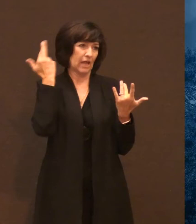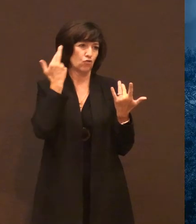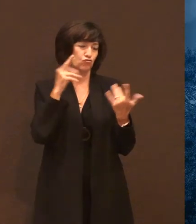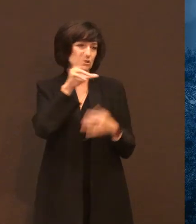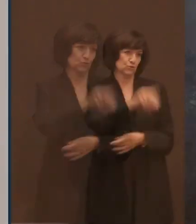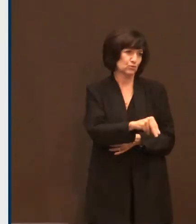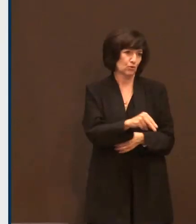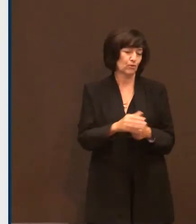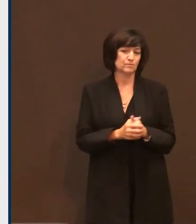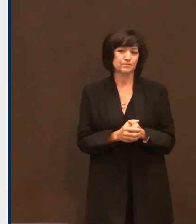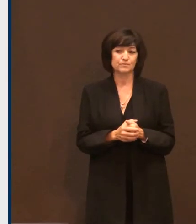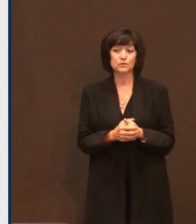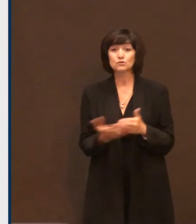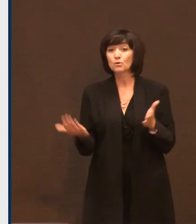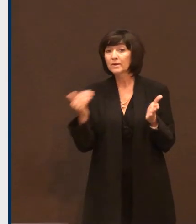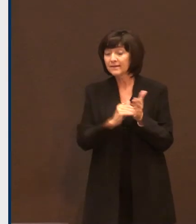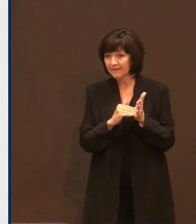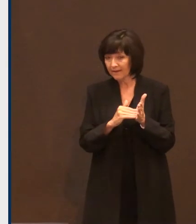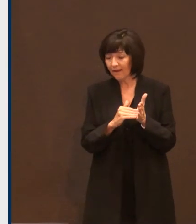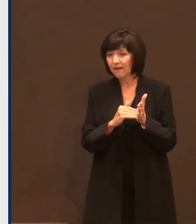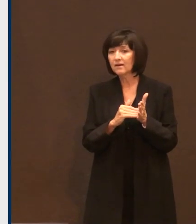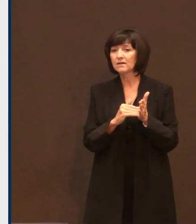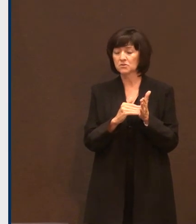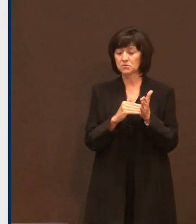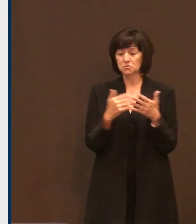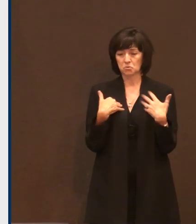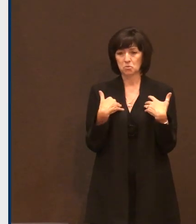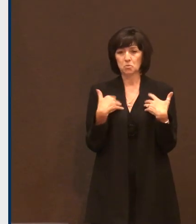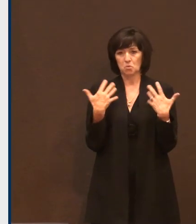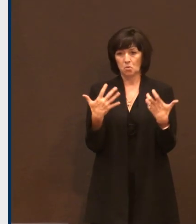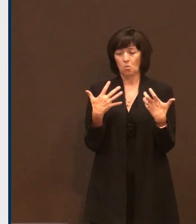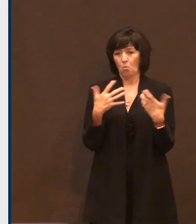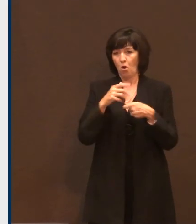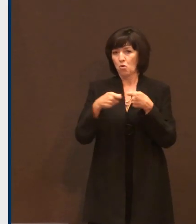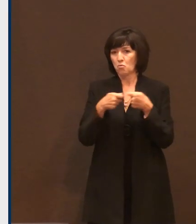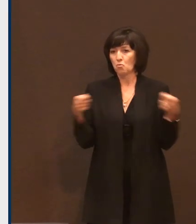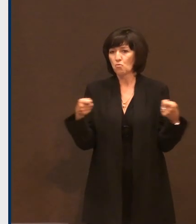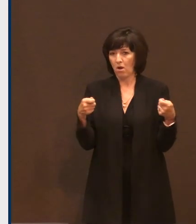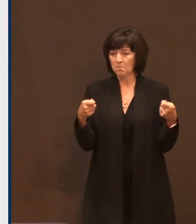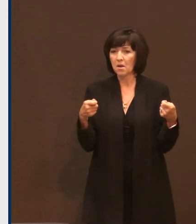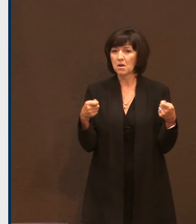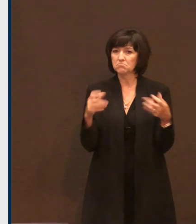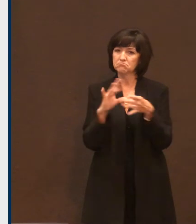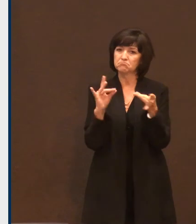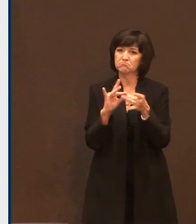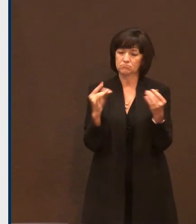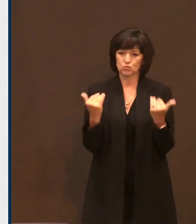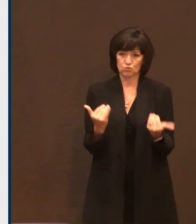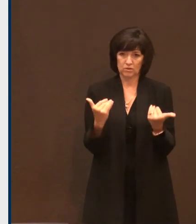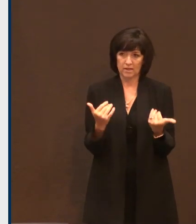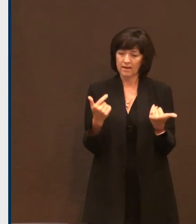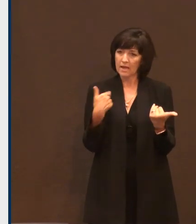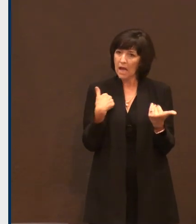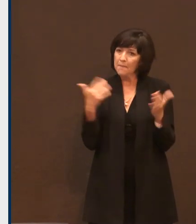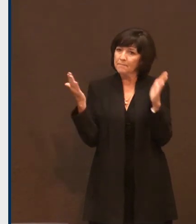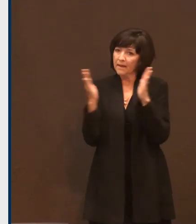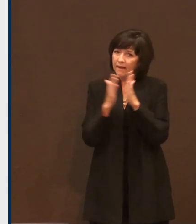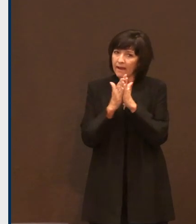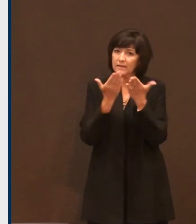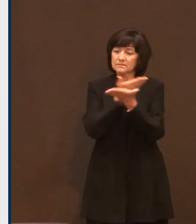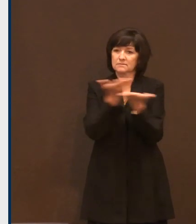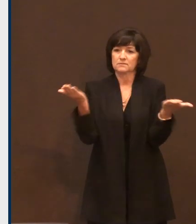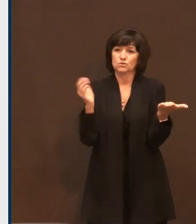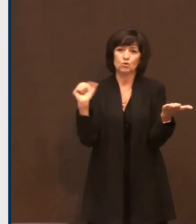So again, as we finish up here today, I'm asking all the folks across our